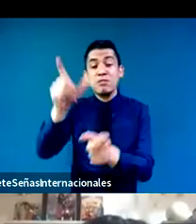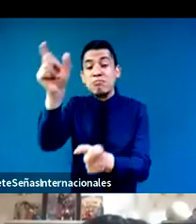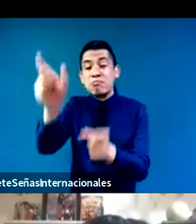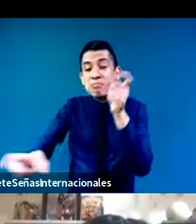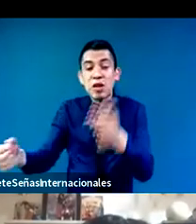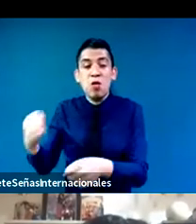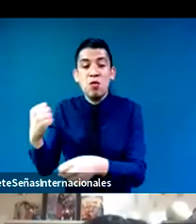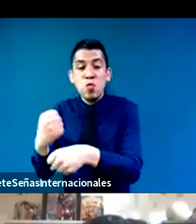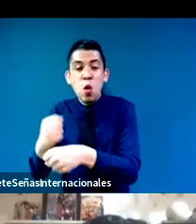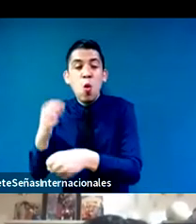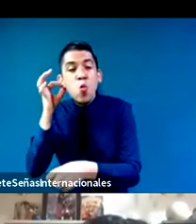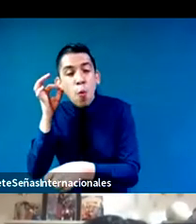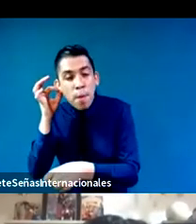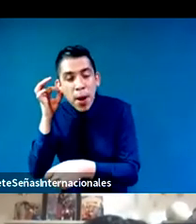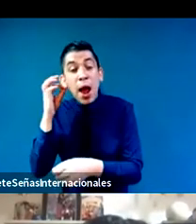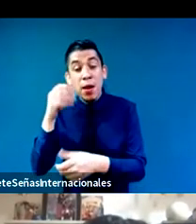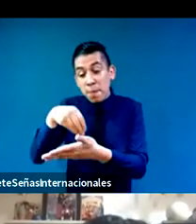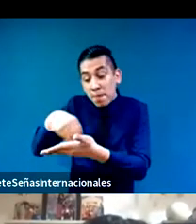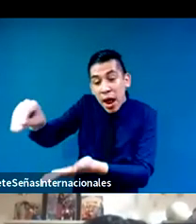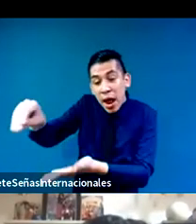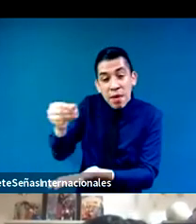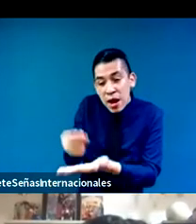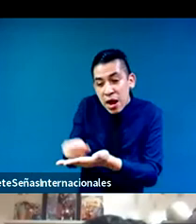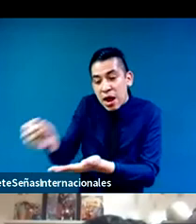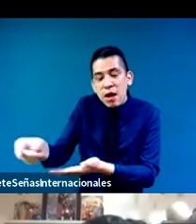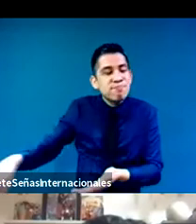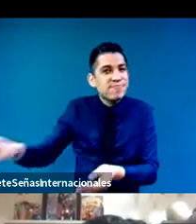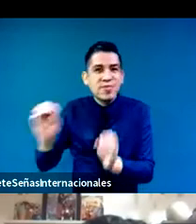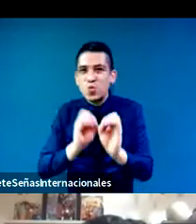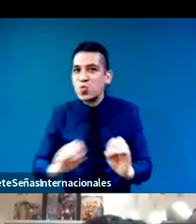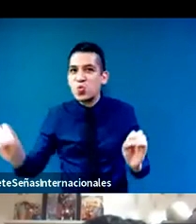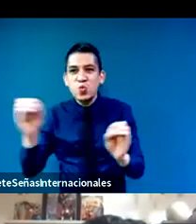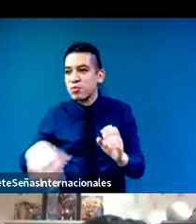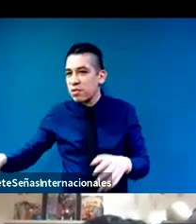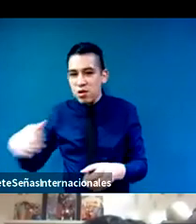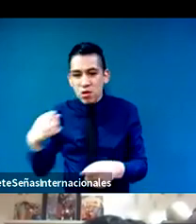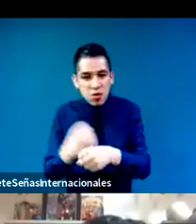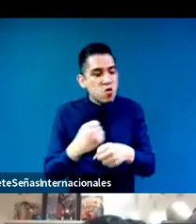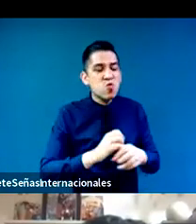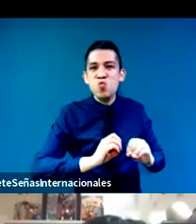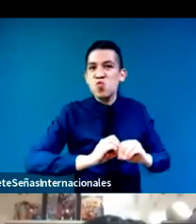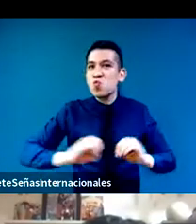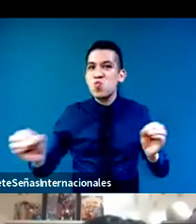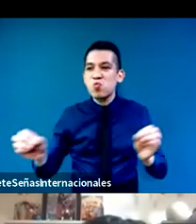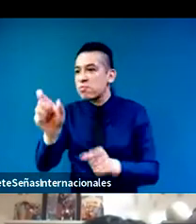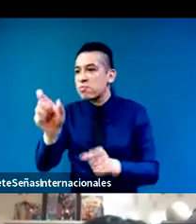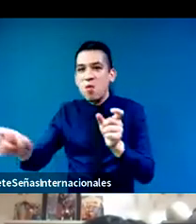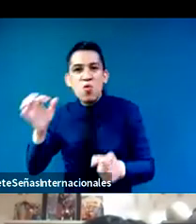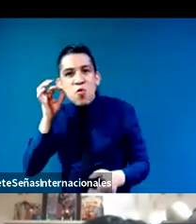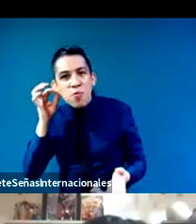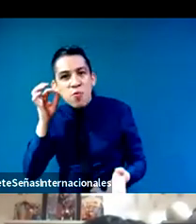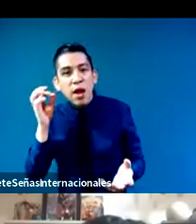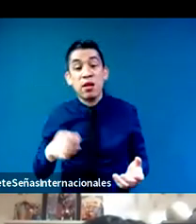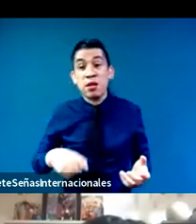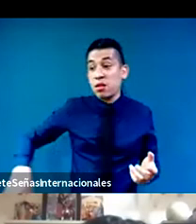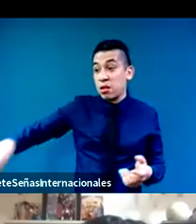the informal economy with limited social protection, and they are often overlooked.